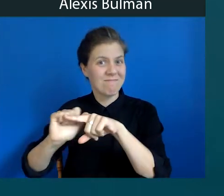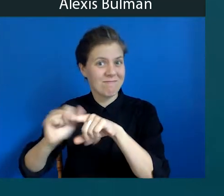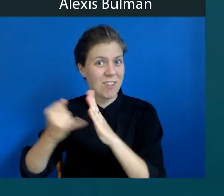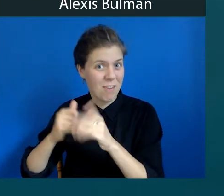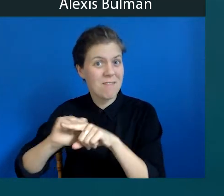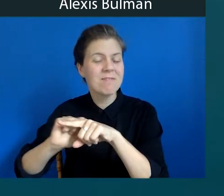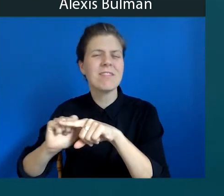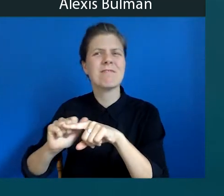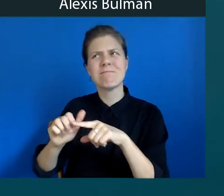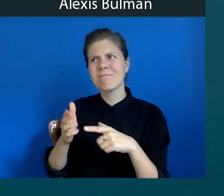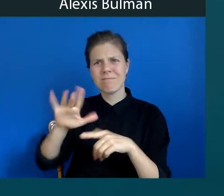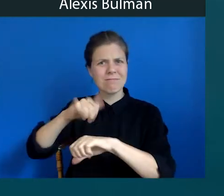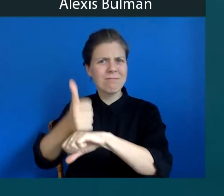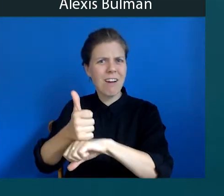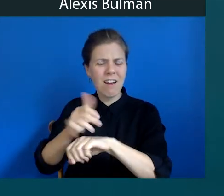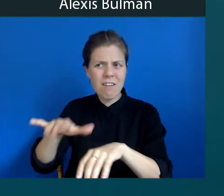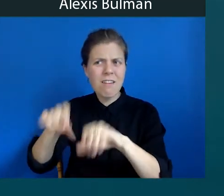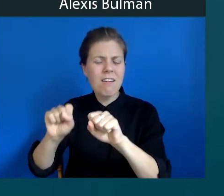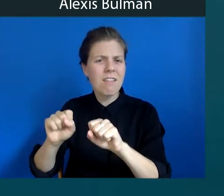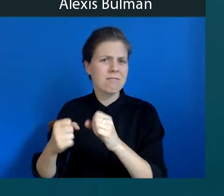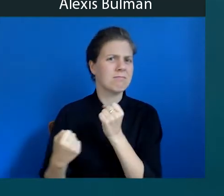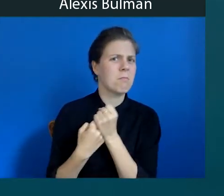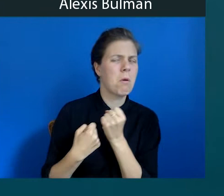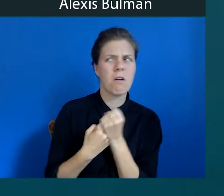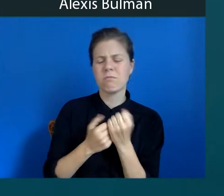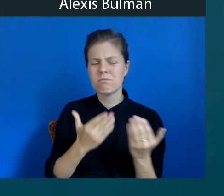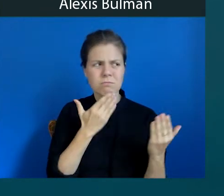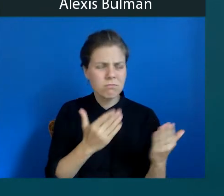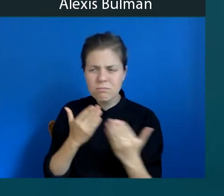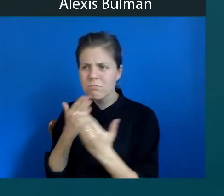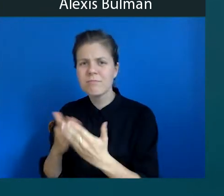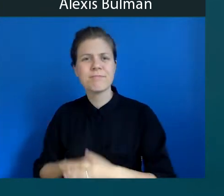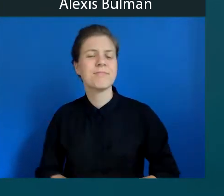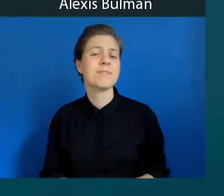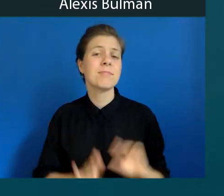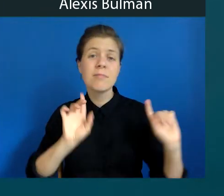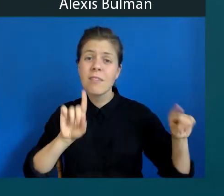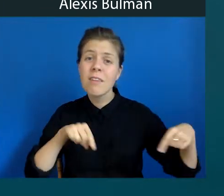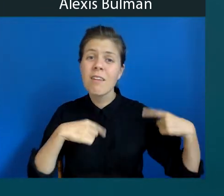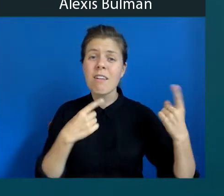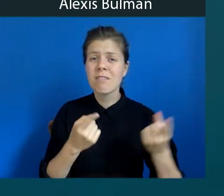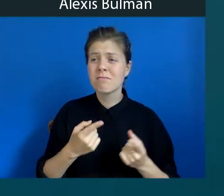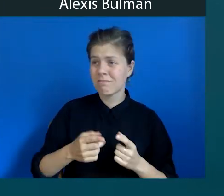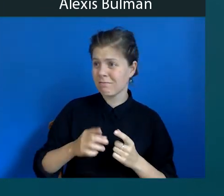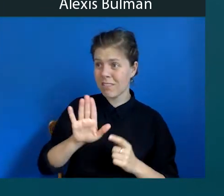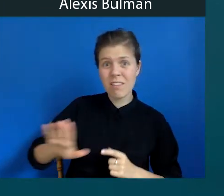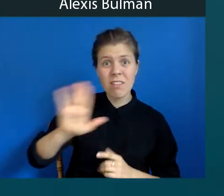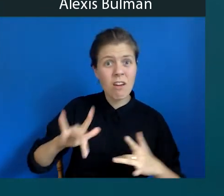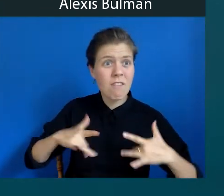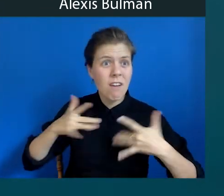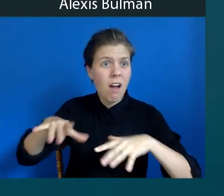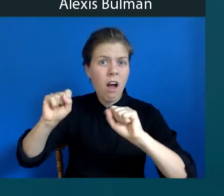process. Throughout the residency, I've been able to do research, attend all of the speaking